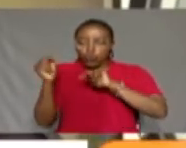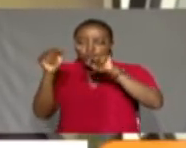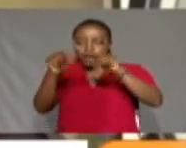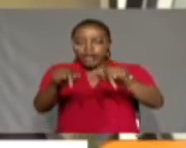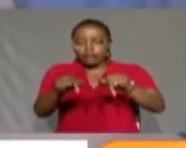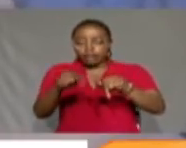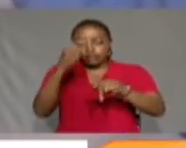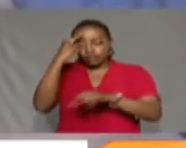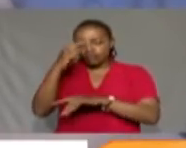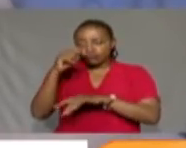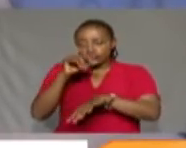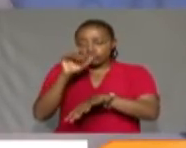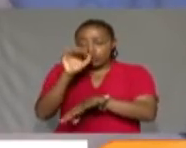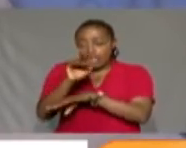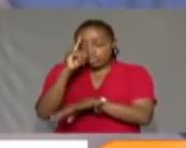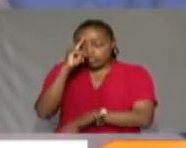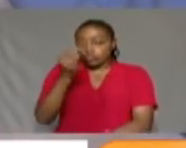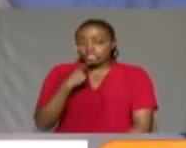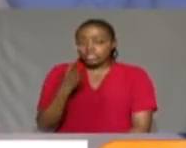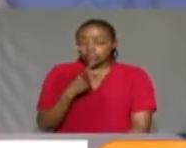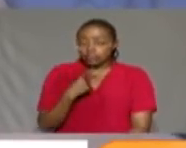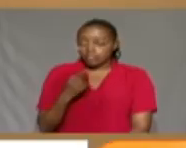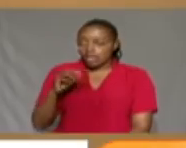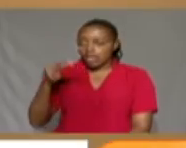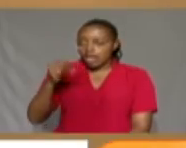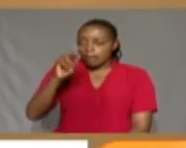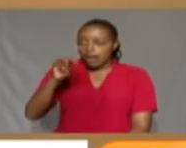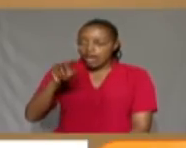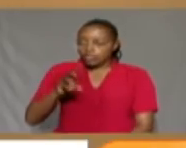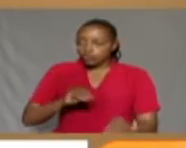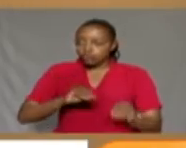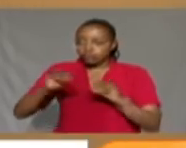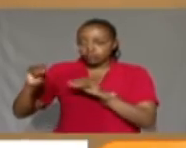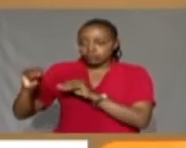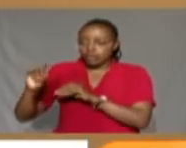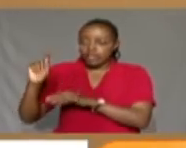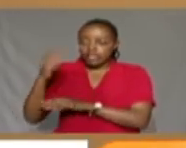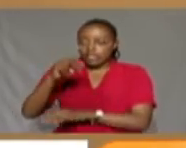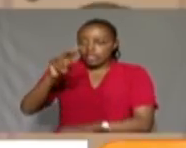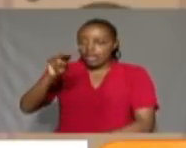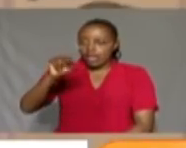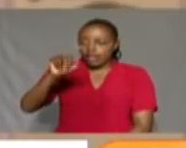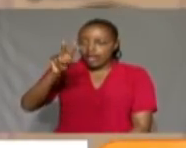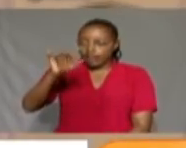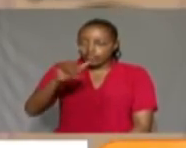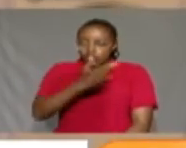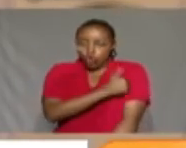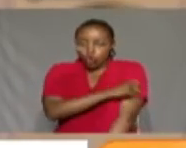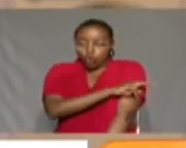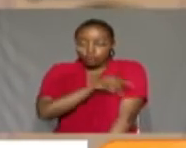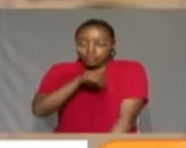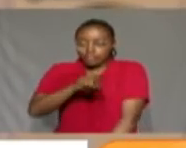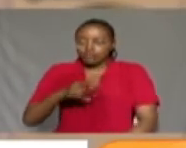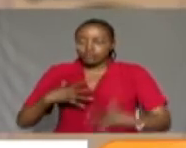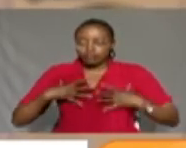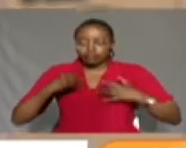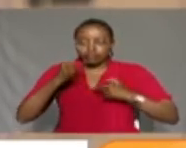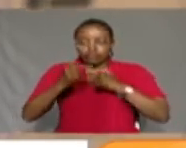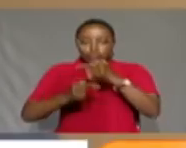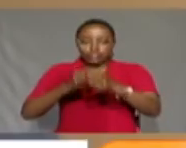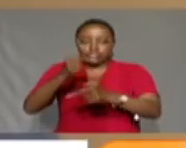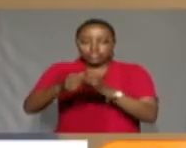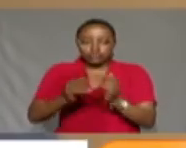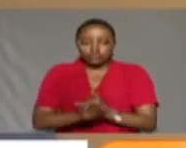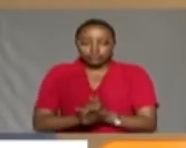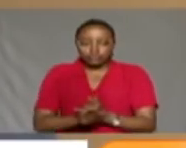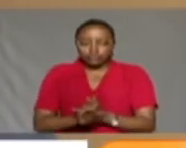to seek for treatment. Hamadi was later transferred to the Kenya Navy Health Facility, where we found him recuperating.